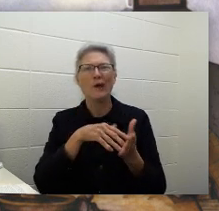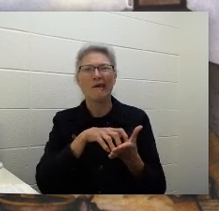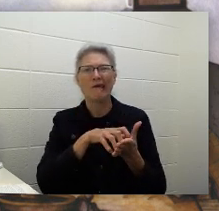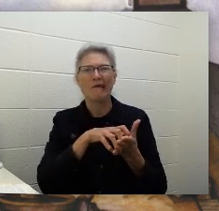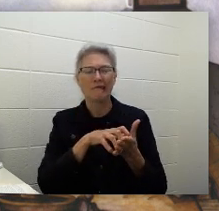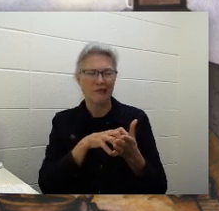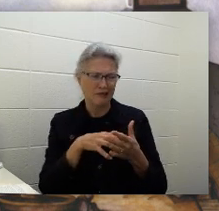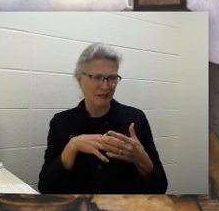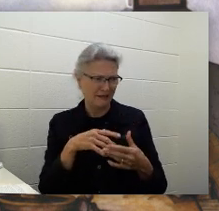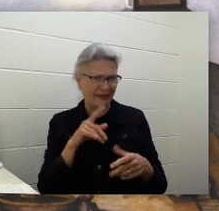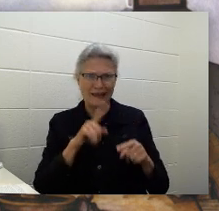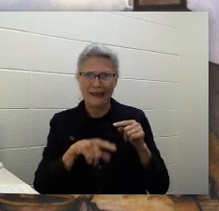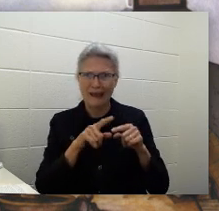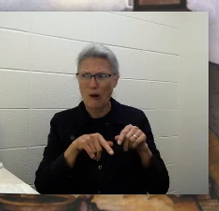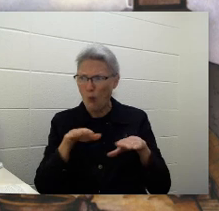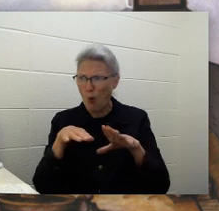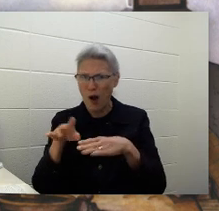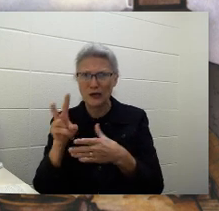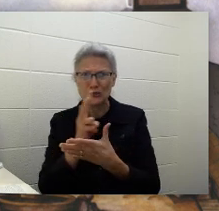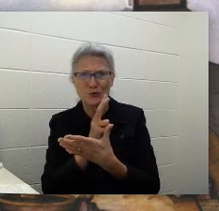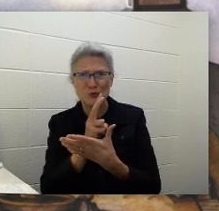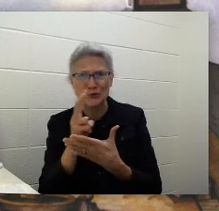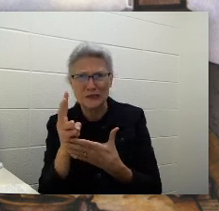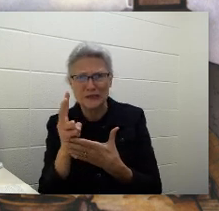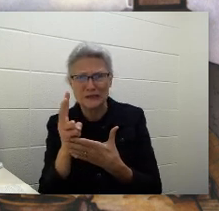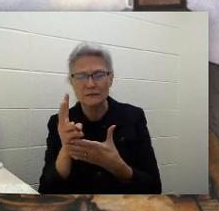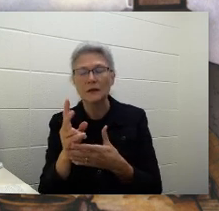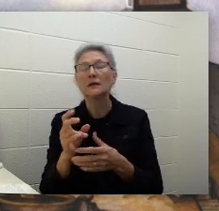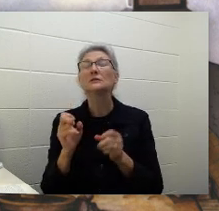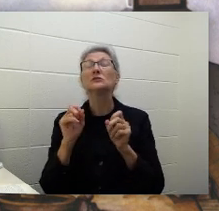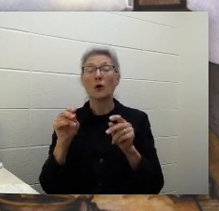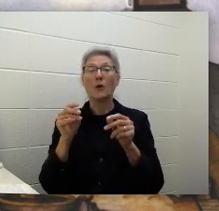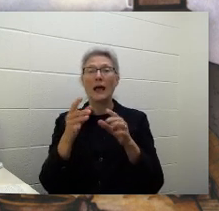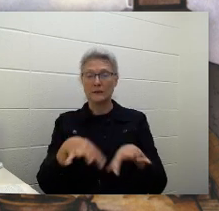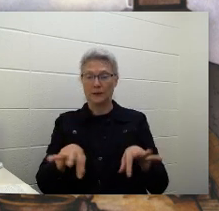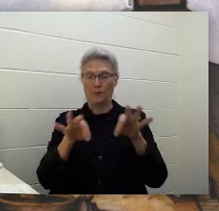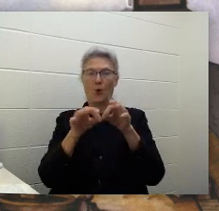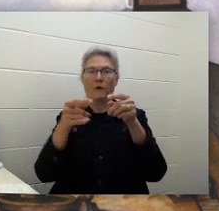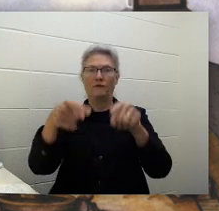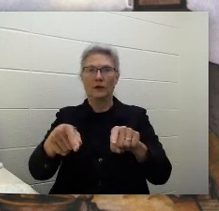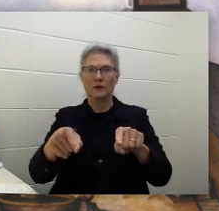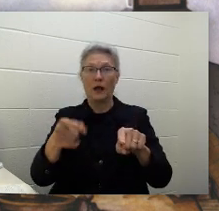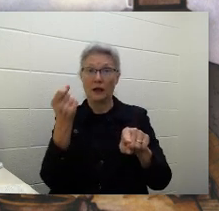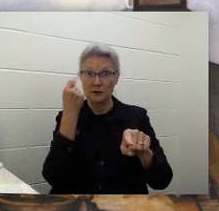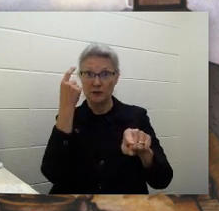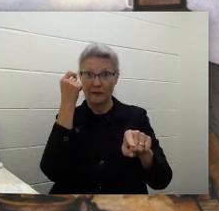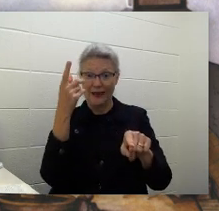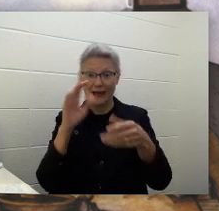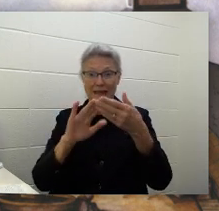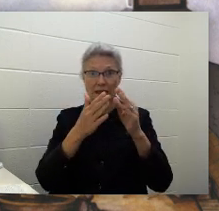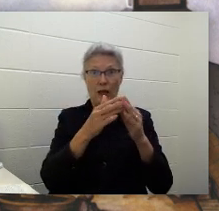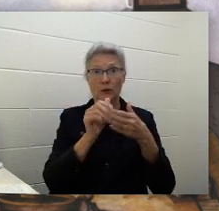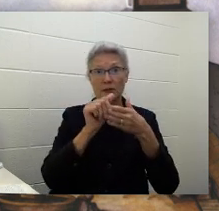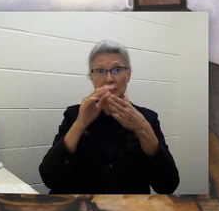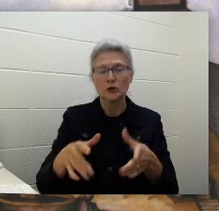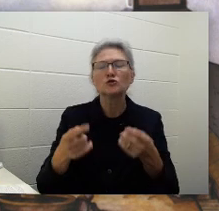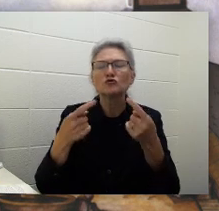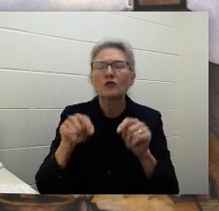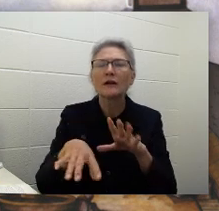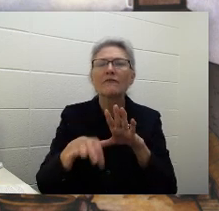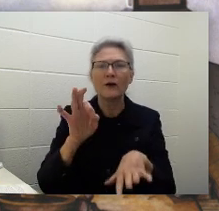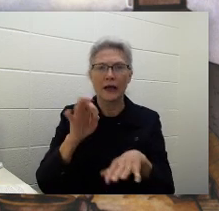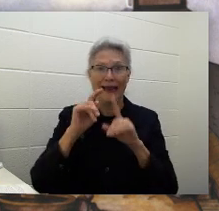So, as a key event, I'm realizing that town leaders are trying to find solutions,